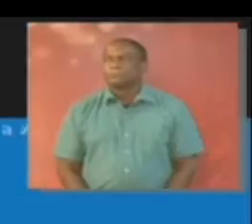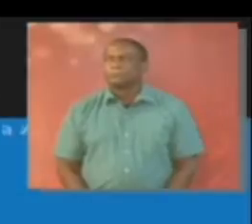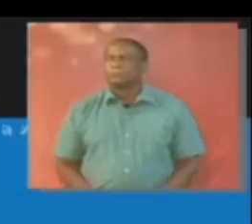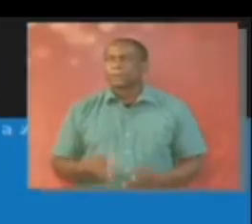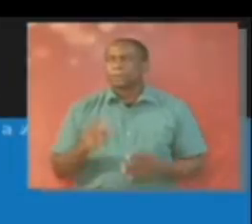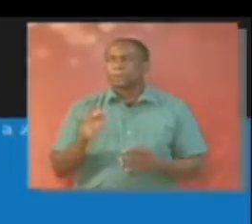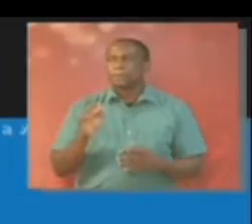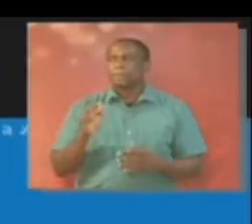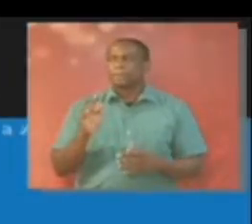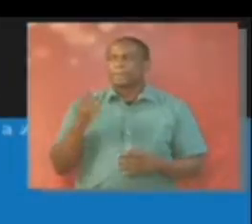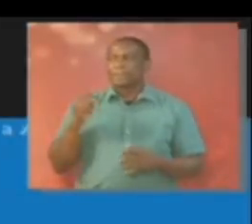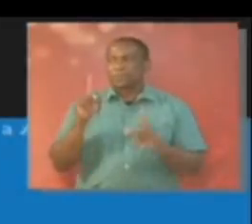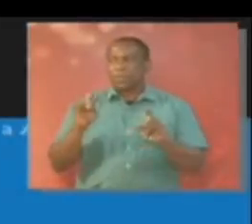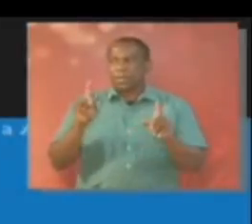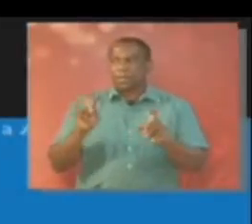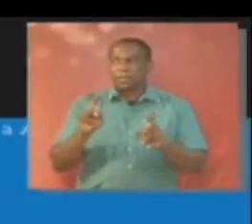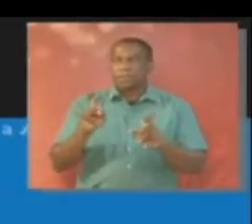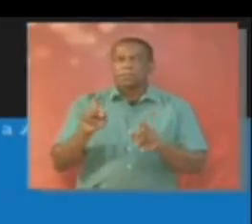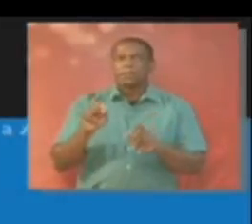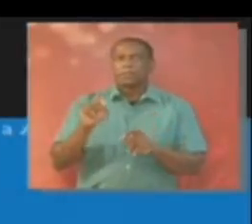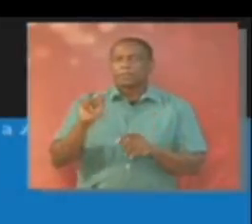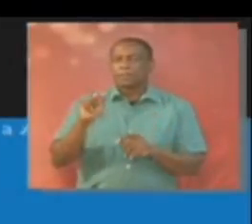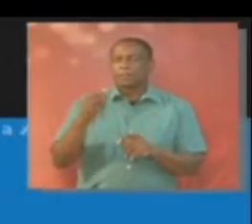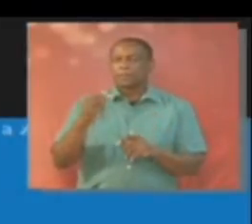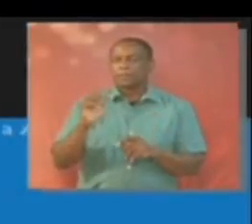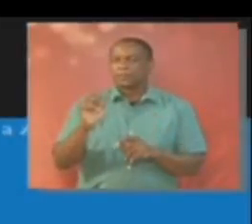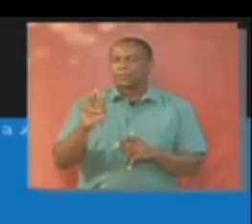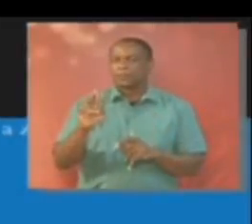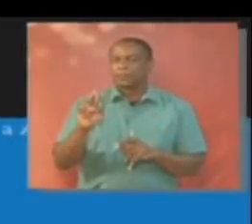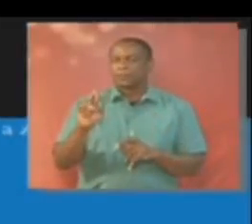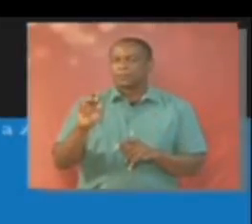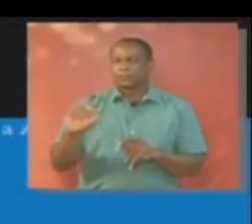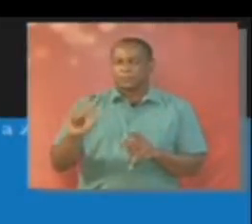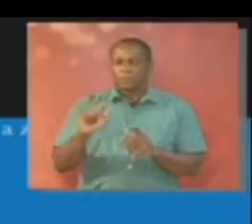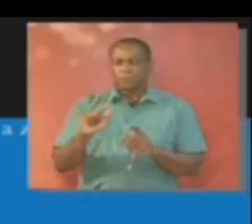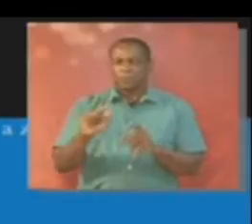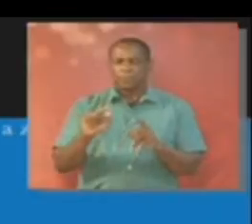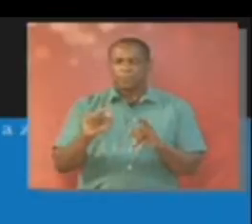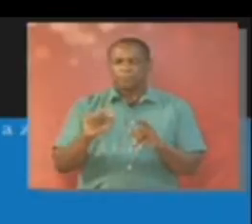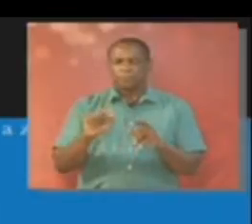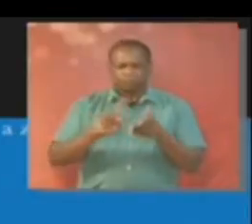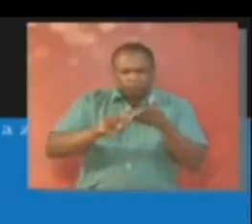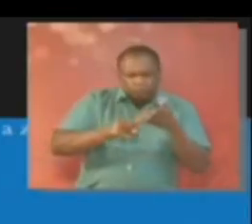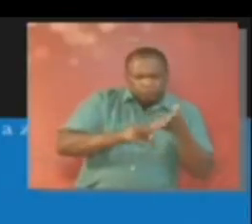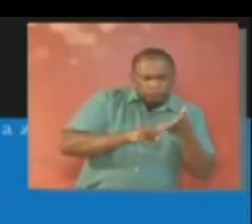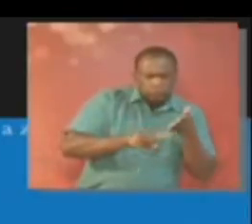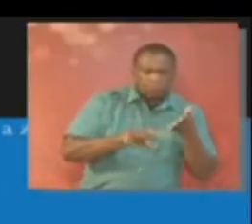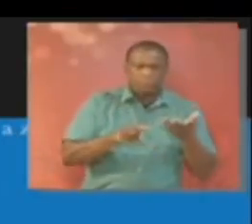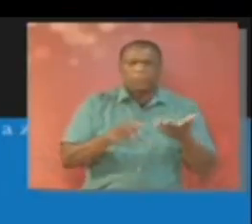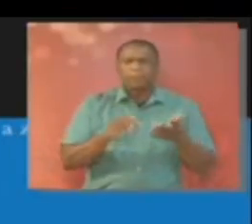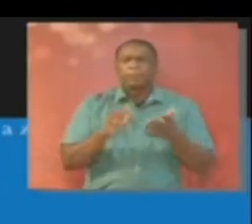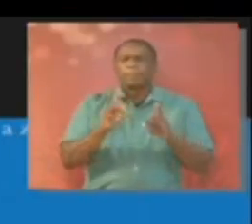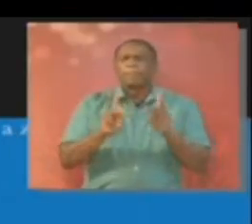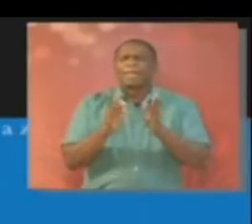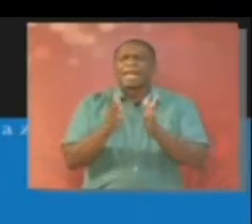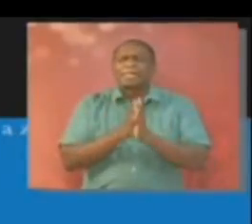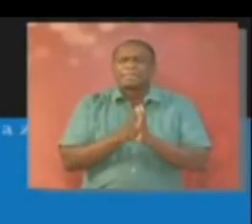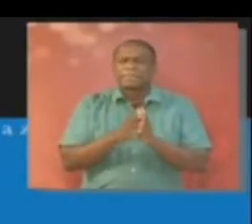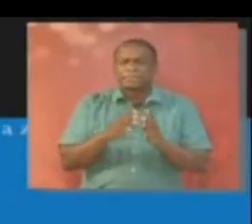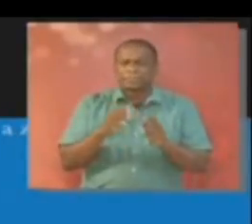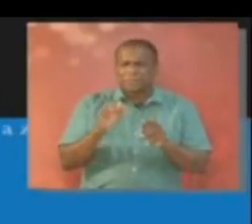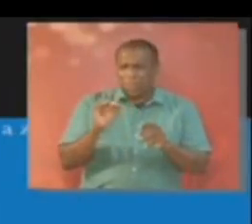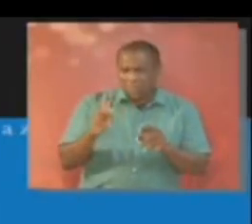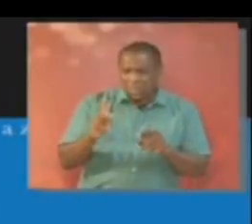now again are asking about whether it is okay to have this scan done on your forehead, whether there's any